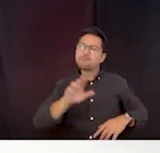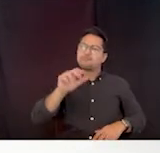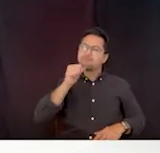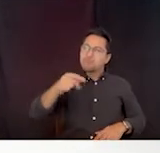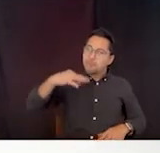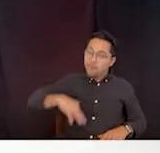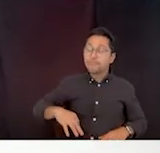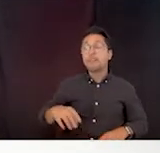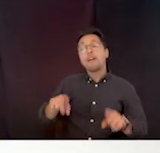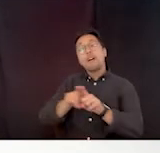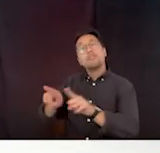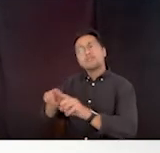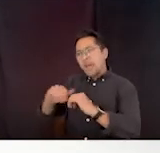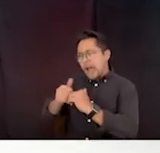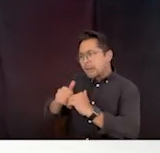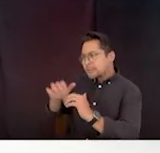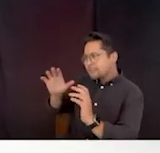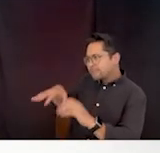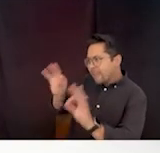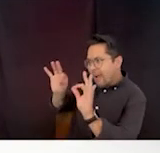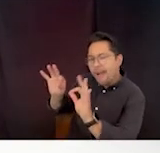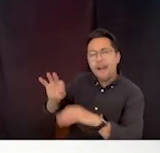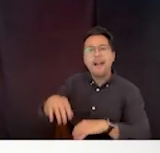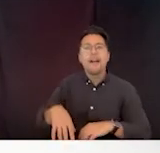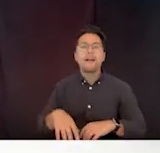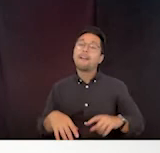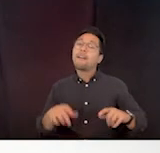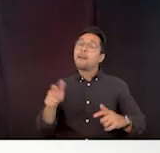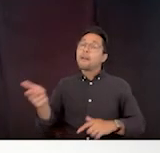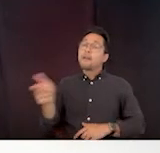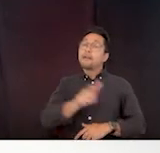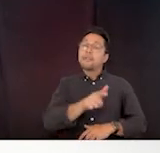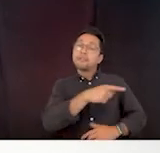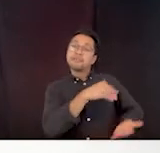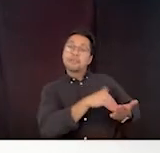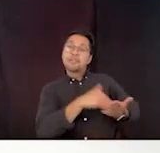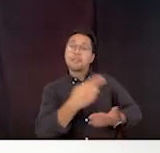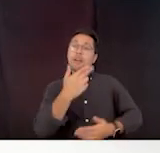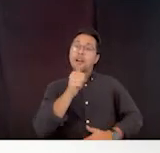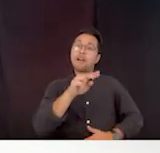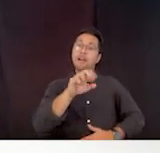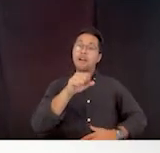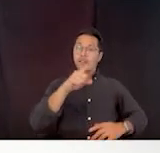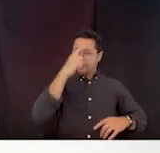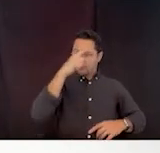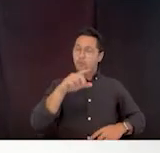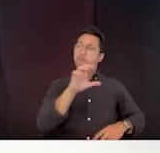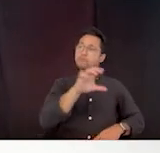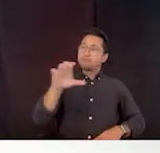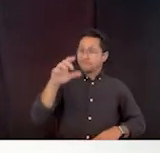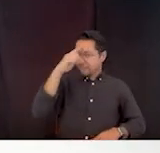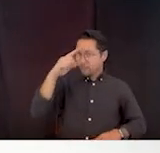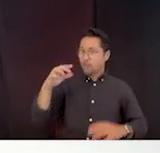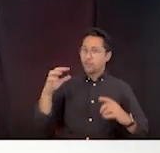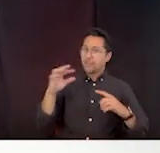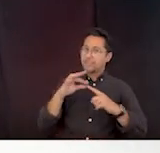some nonprofits. And I'm going to pass it back over to Dr. Hans to give you more information about Collaborative Corner for Exceptional